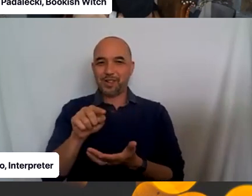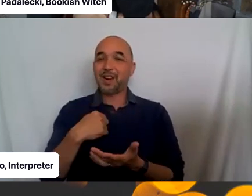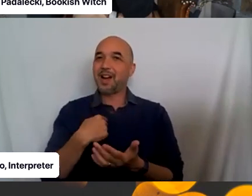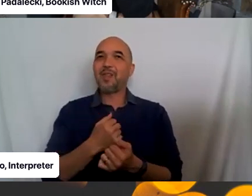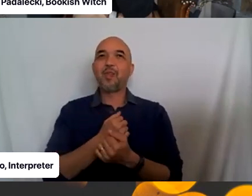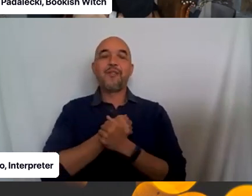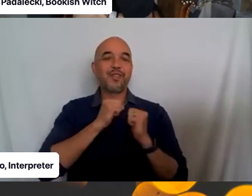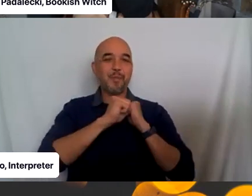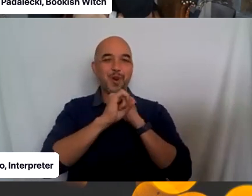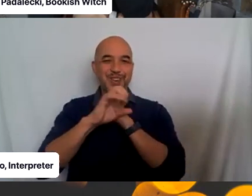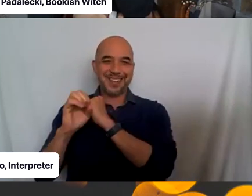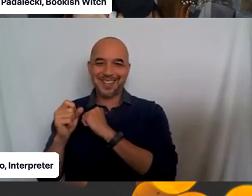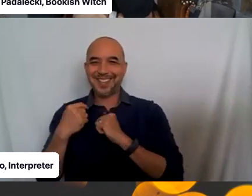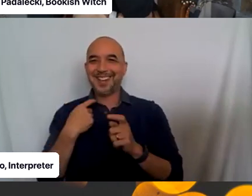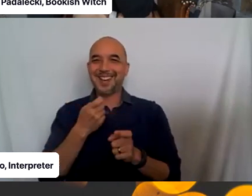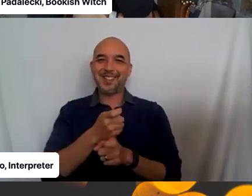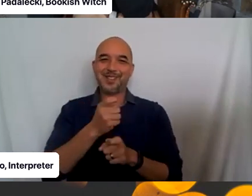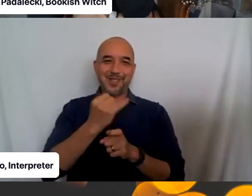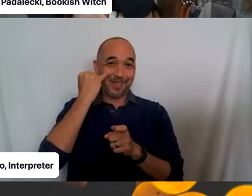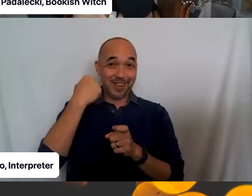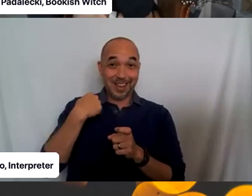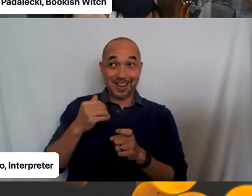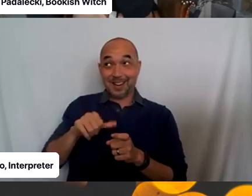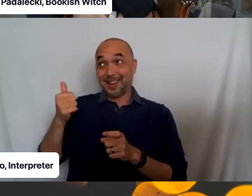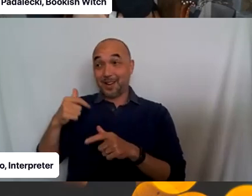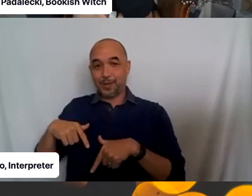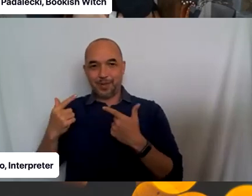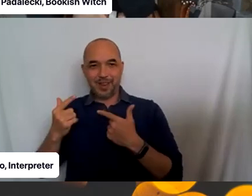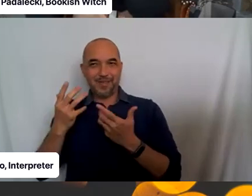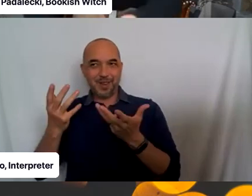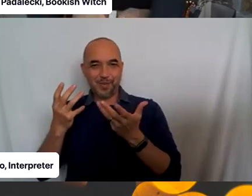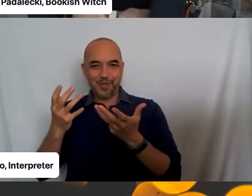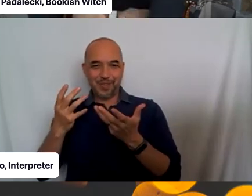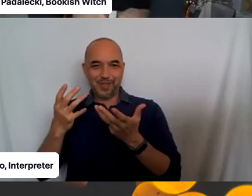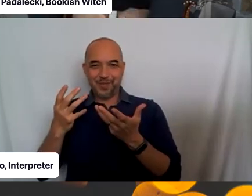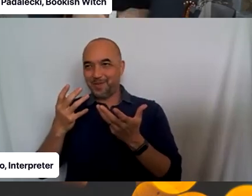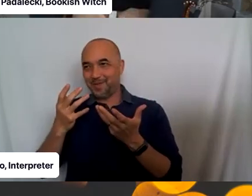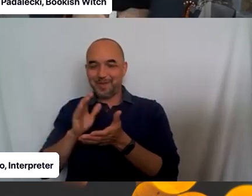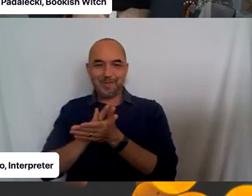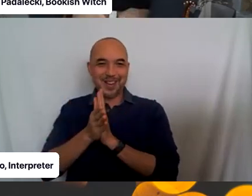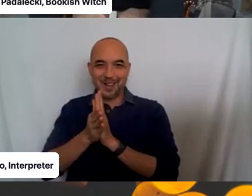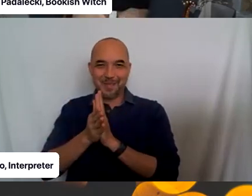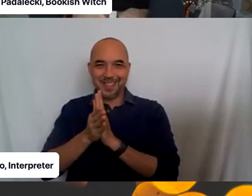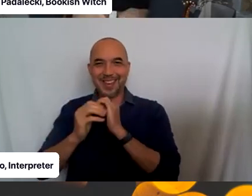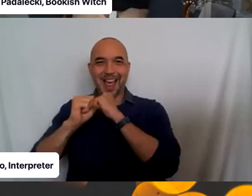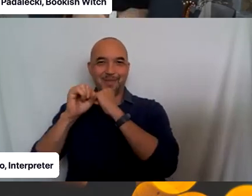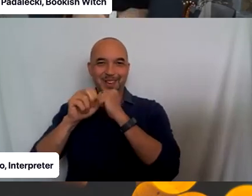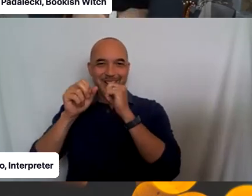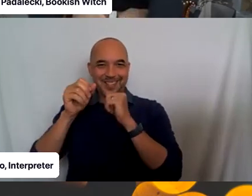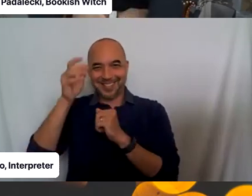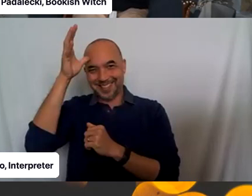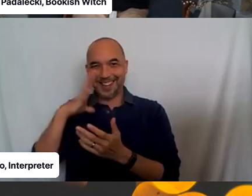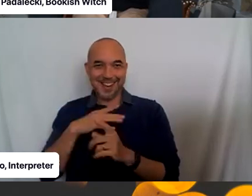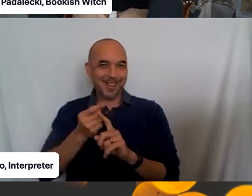marketing. I always kind of joke that if I had another life, I would love to be like an ad man from Mad Men. And